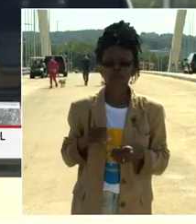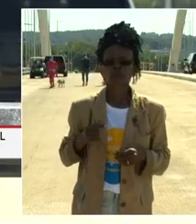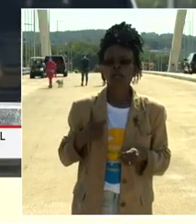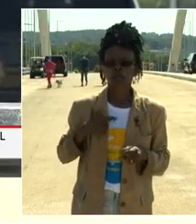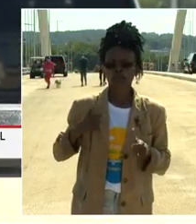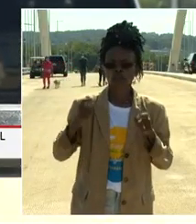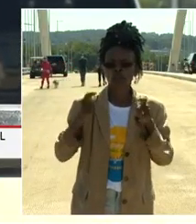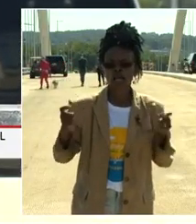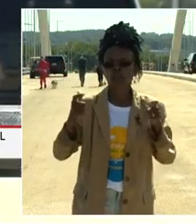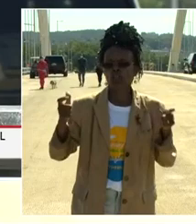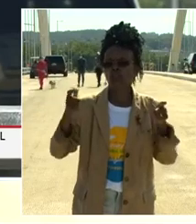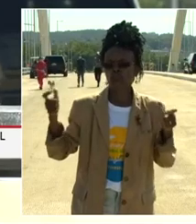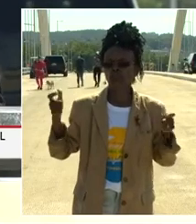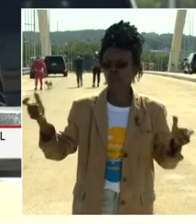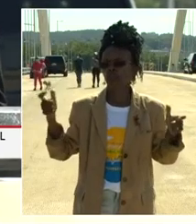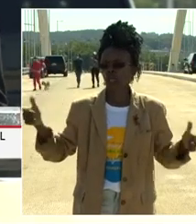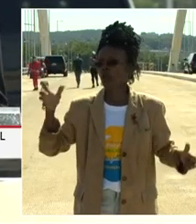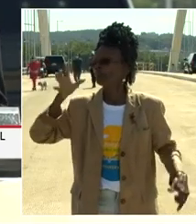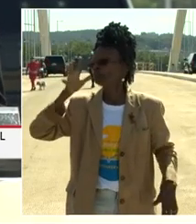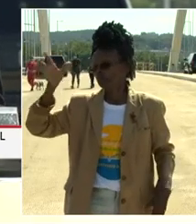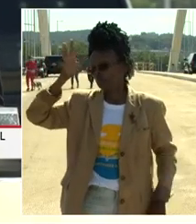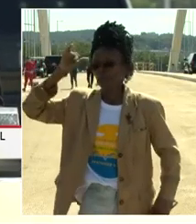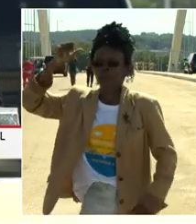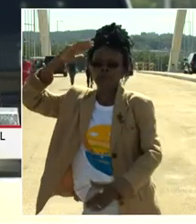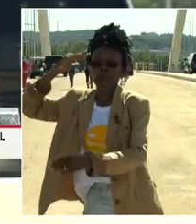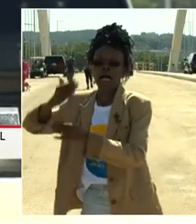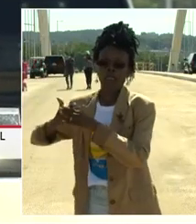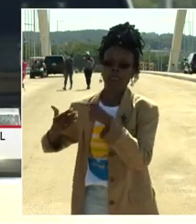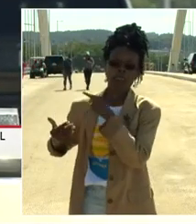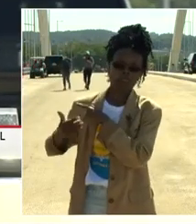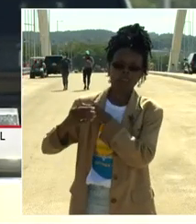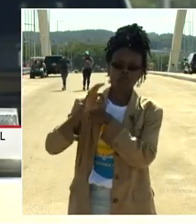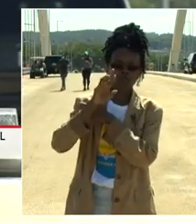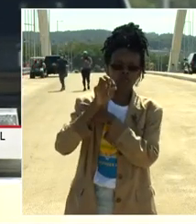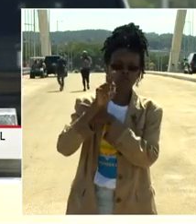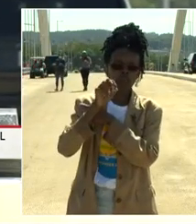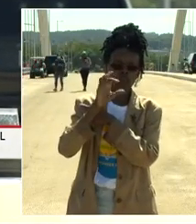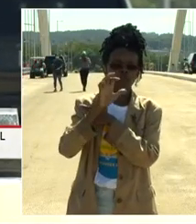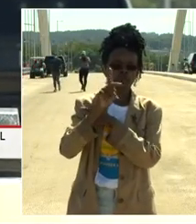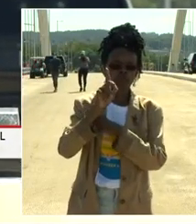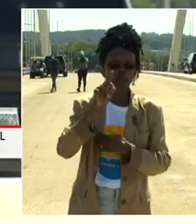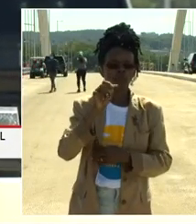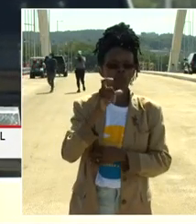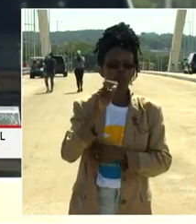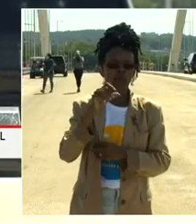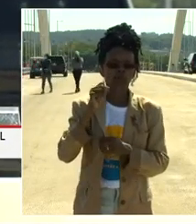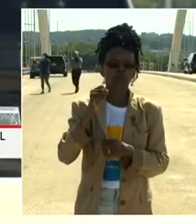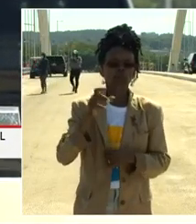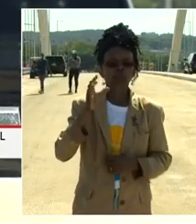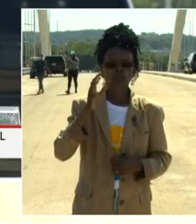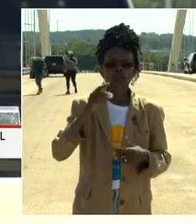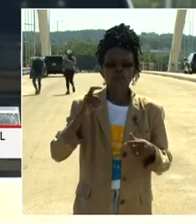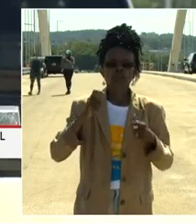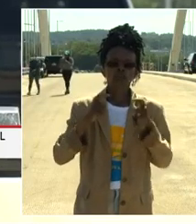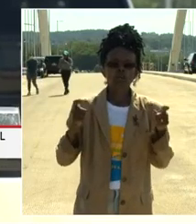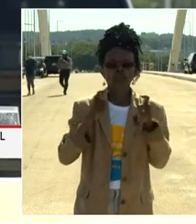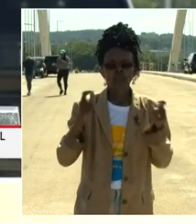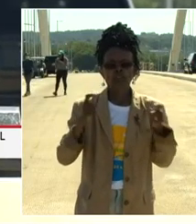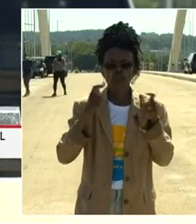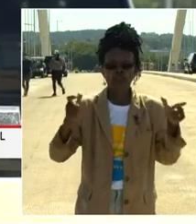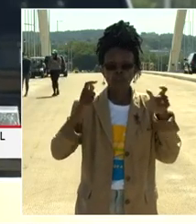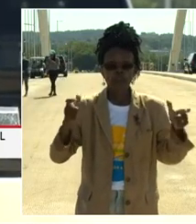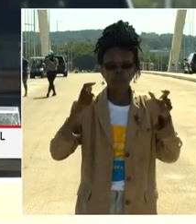Douglass. And I'm also the great-great-grandson of Booker T. Washington and president of the Frederick Douglass